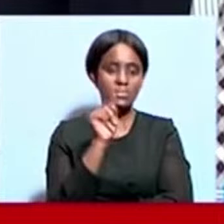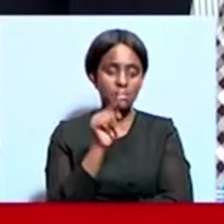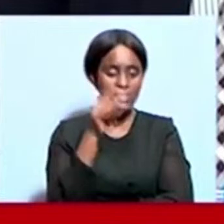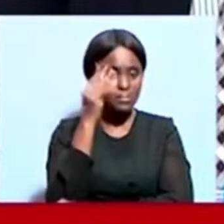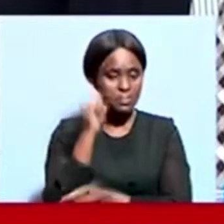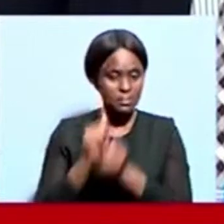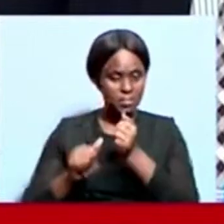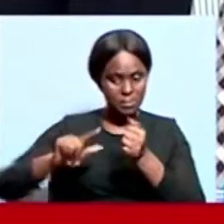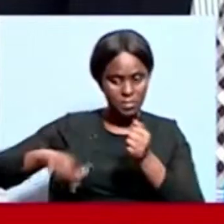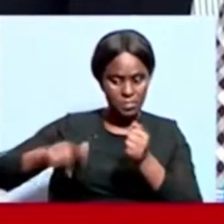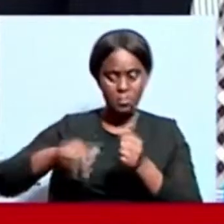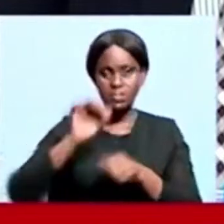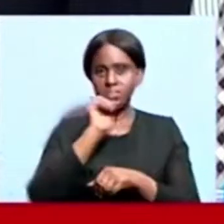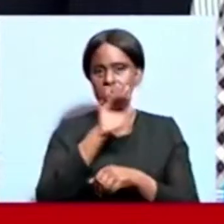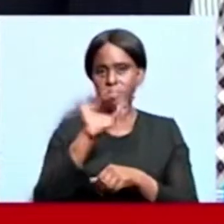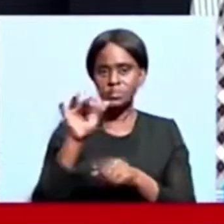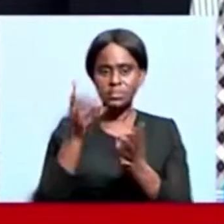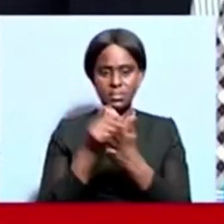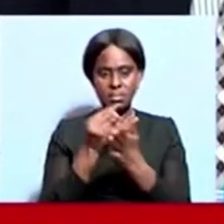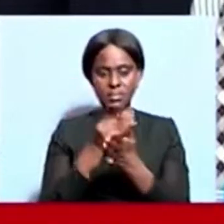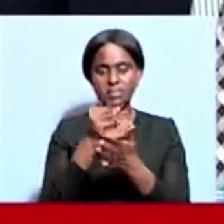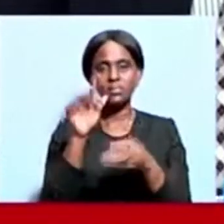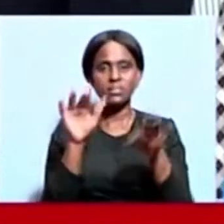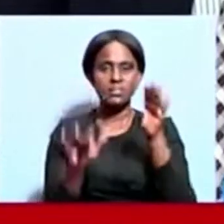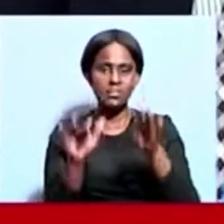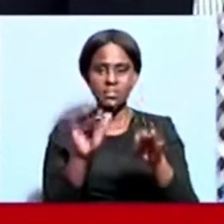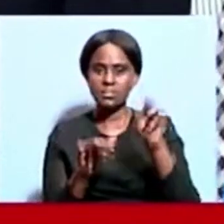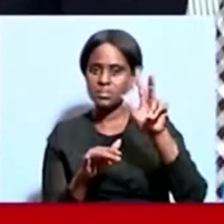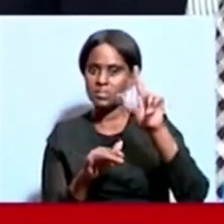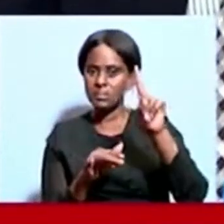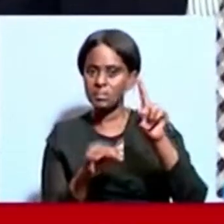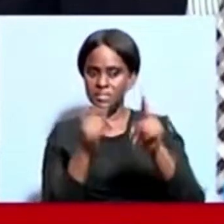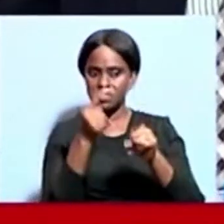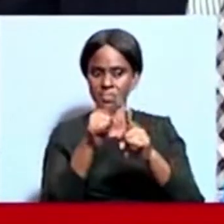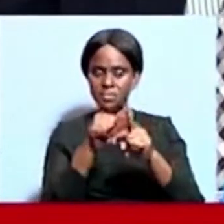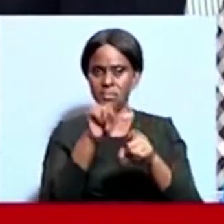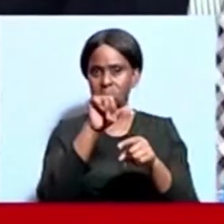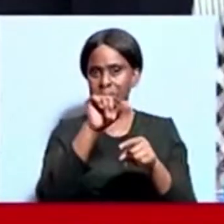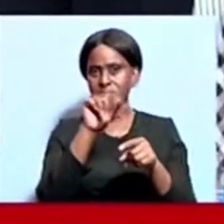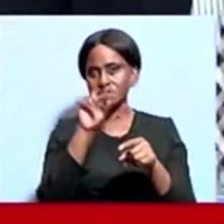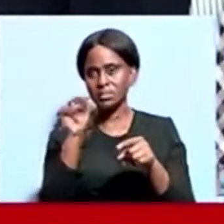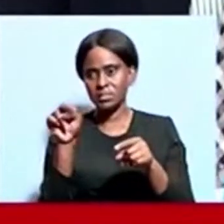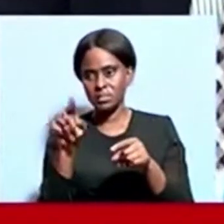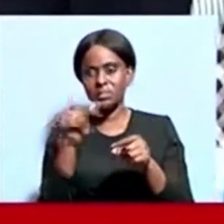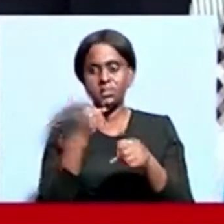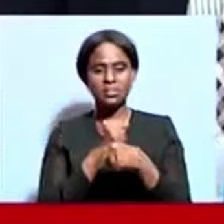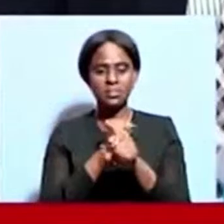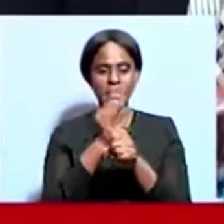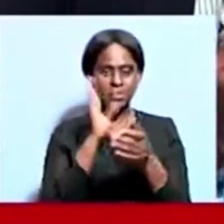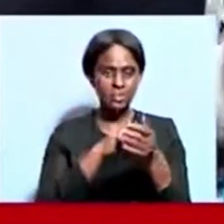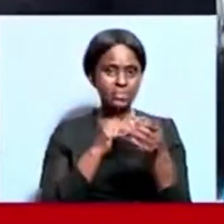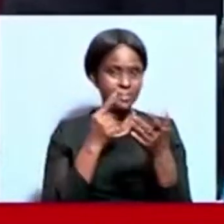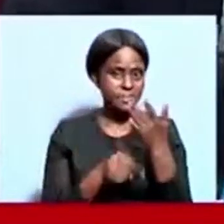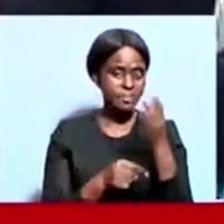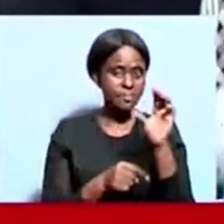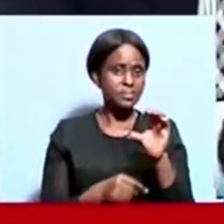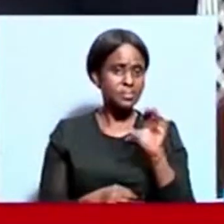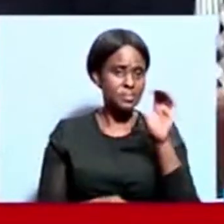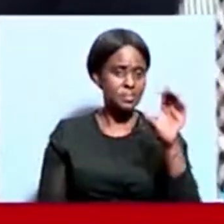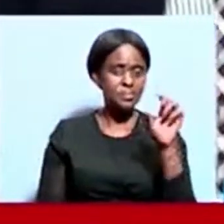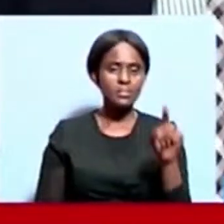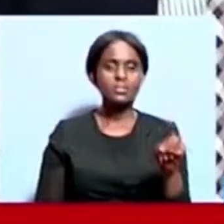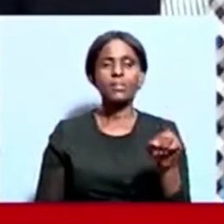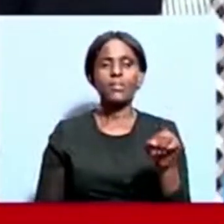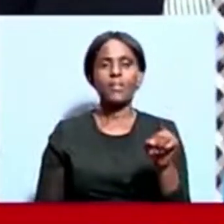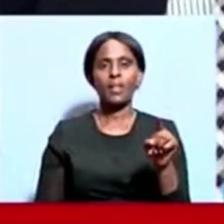late disbursement of funds. The unspent balance as at 31st December 2022 consisted of the following components.